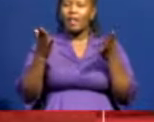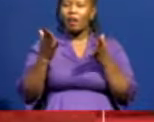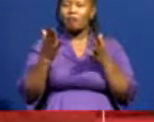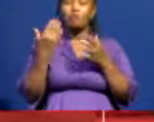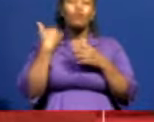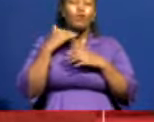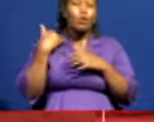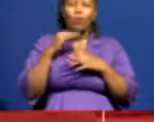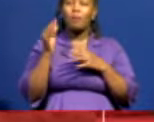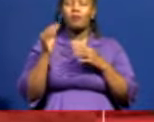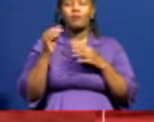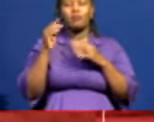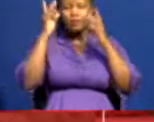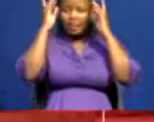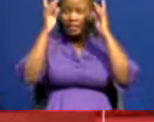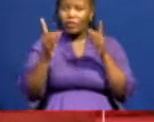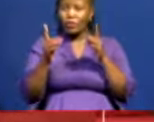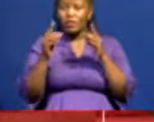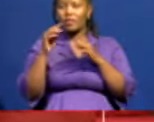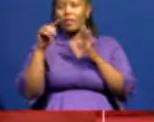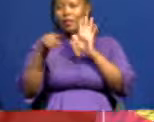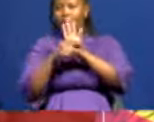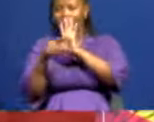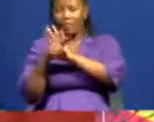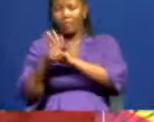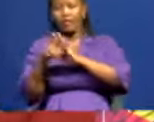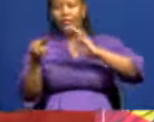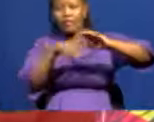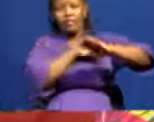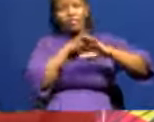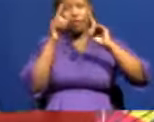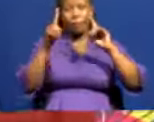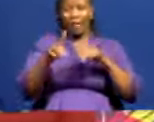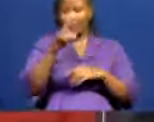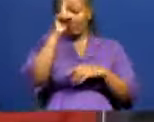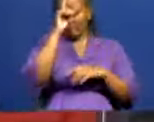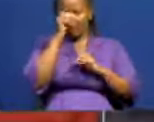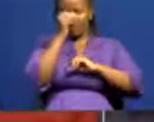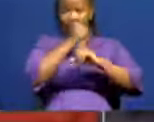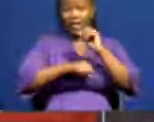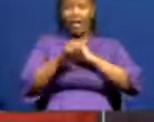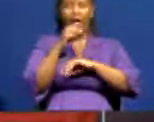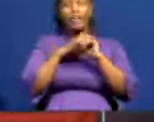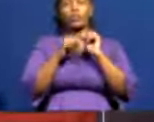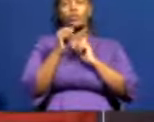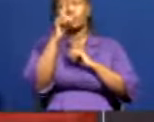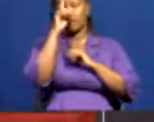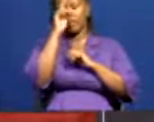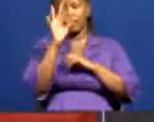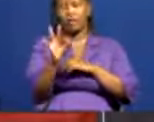mwenye kuamua ni nani? Chief. Give us in minor, Sunday Express.